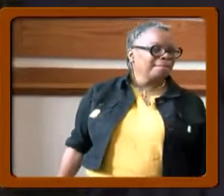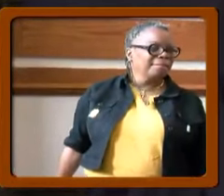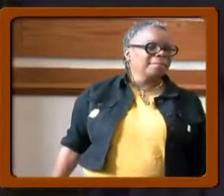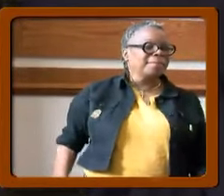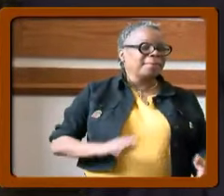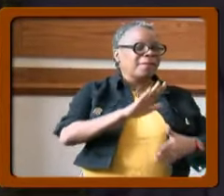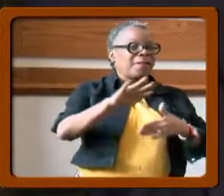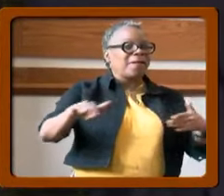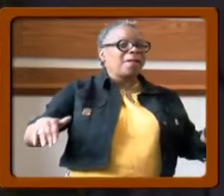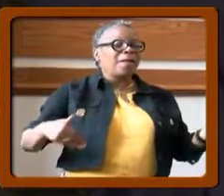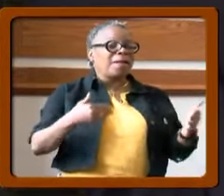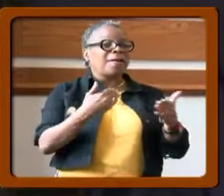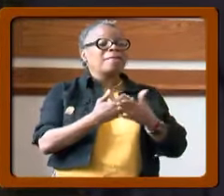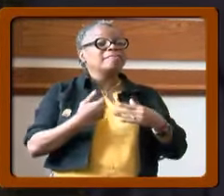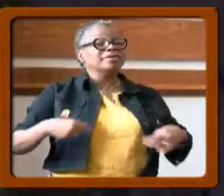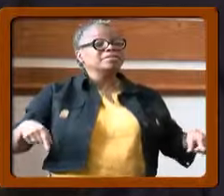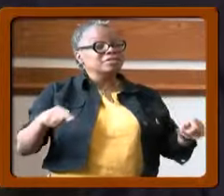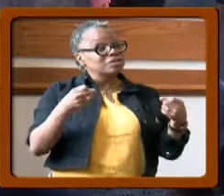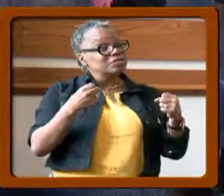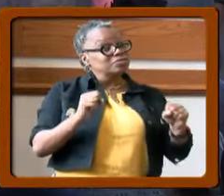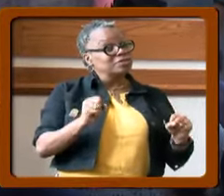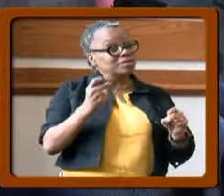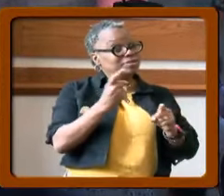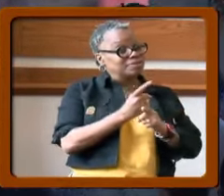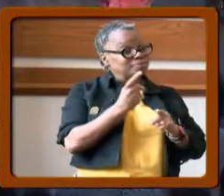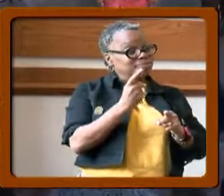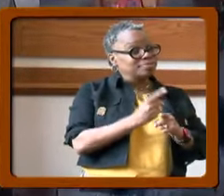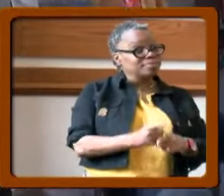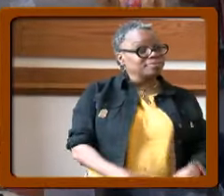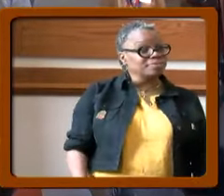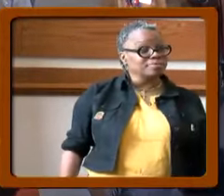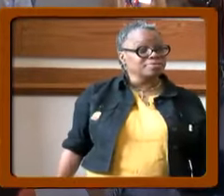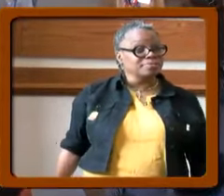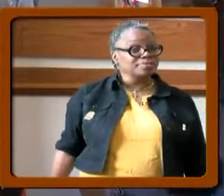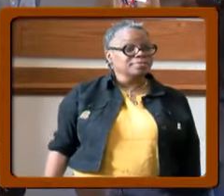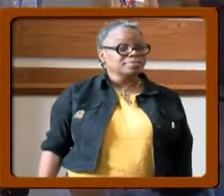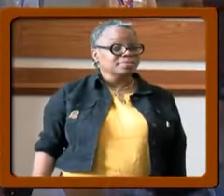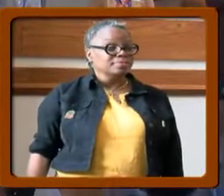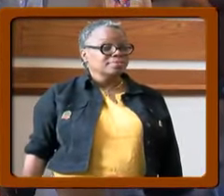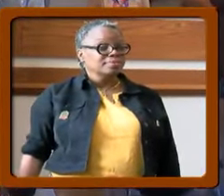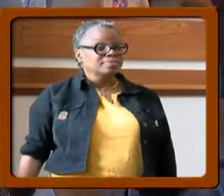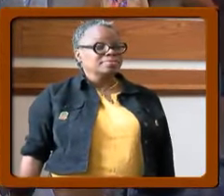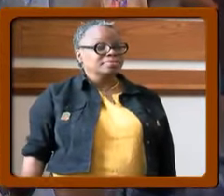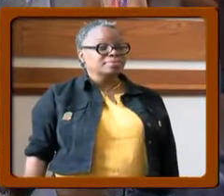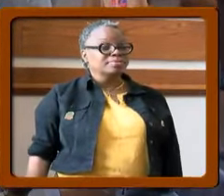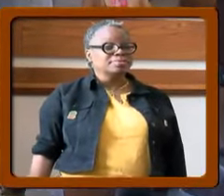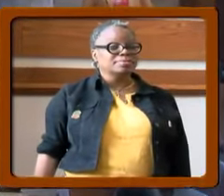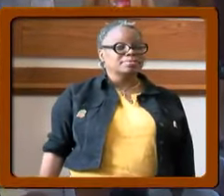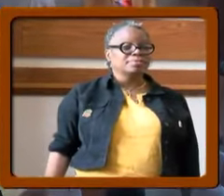All of us are trying to get it right. All of us are trying to get it right. We're all on the journey.